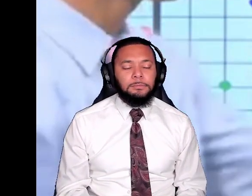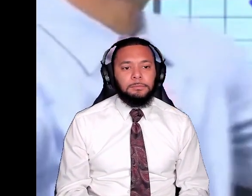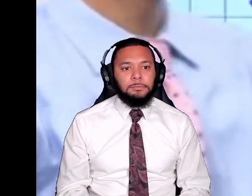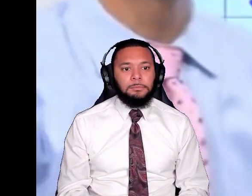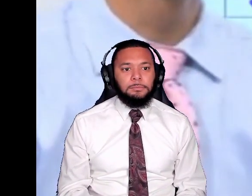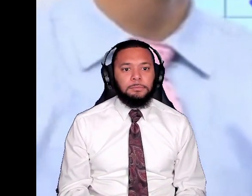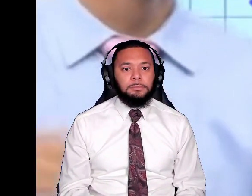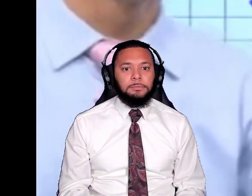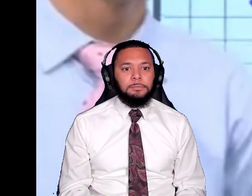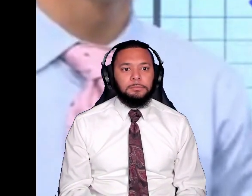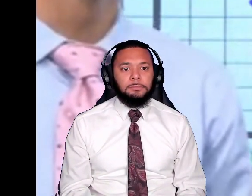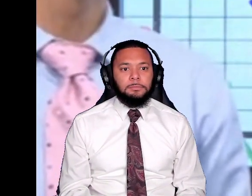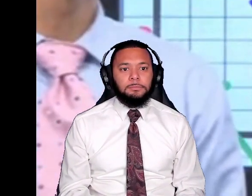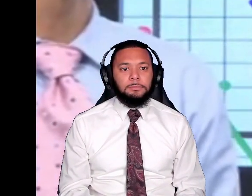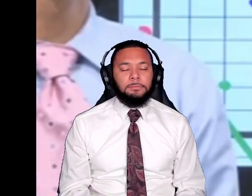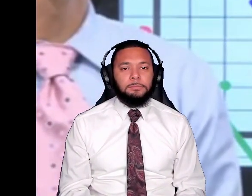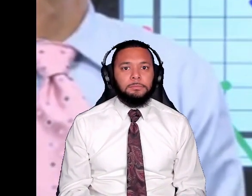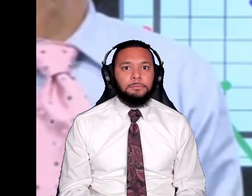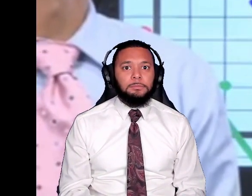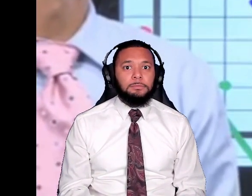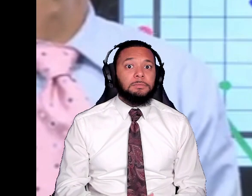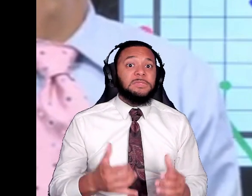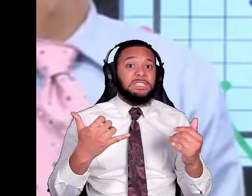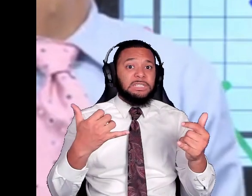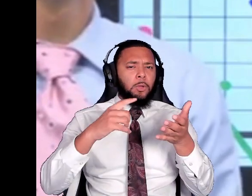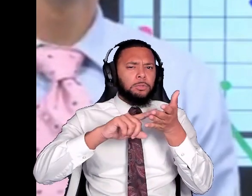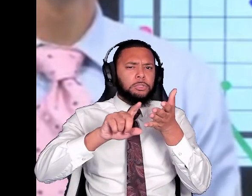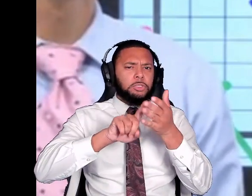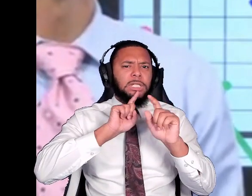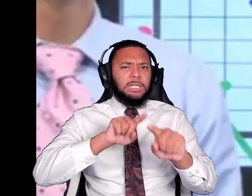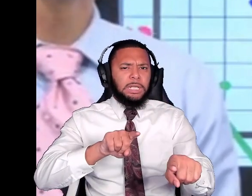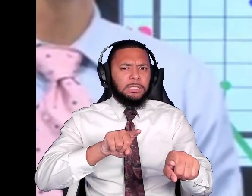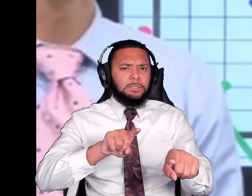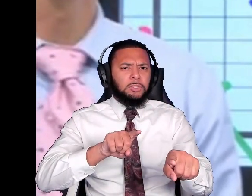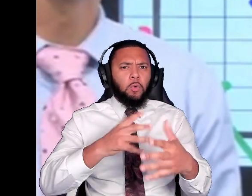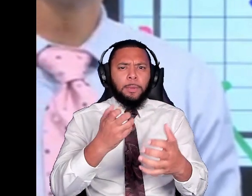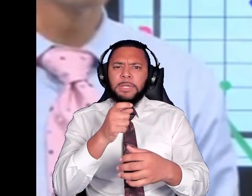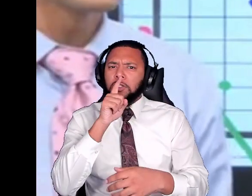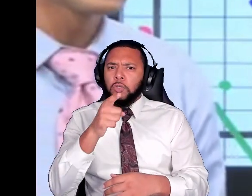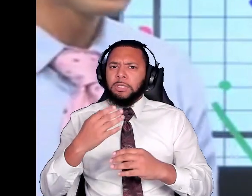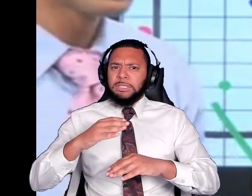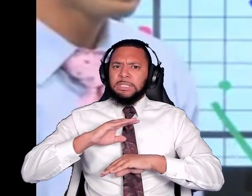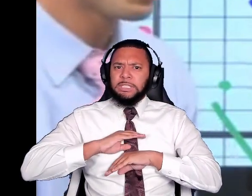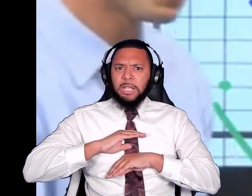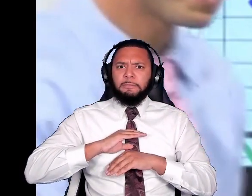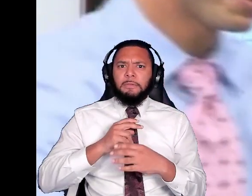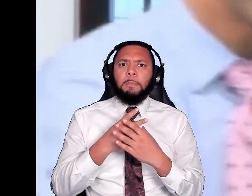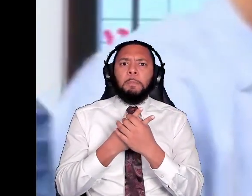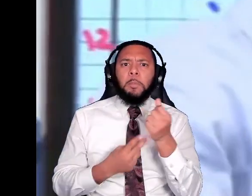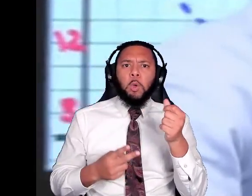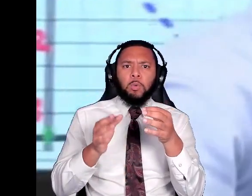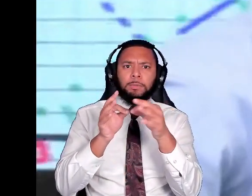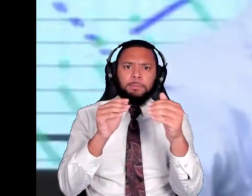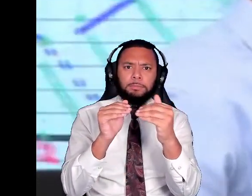Now let's go back over to the board and make sure that this fulfilled both of Danielle's requirements.